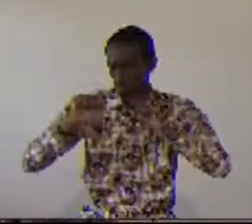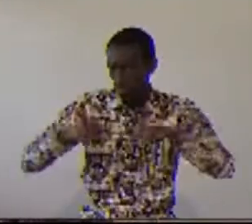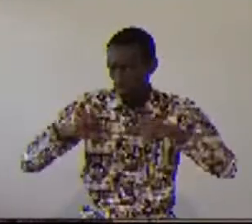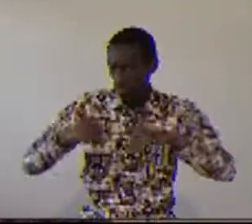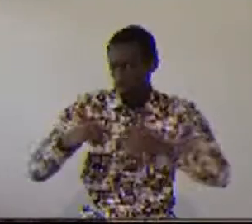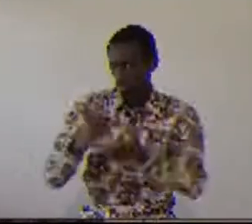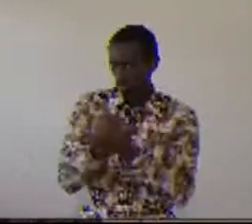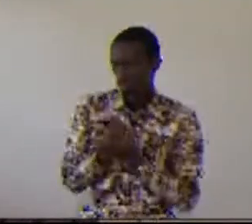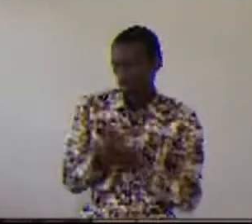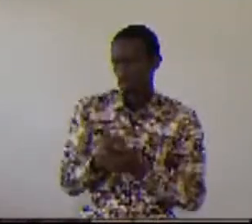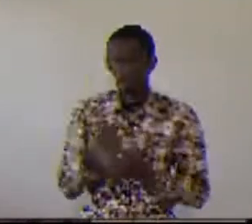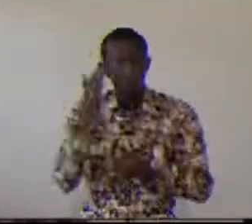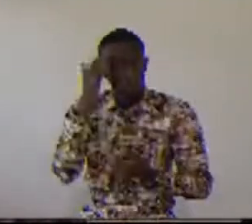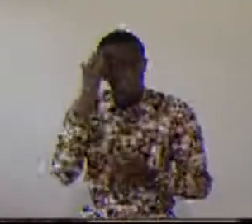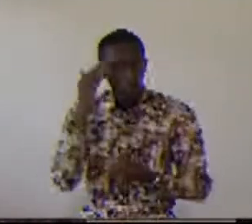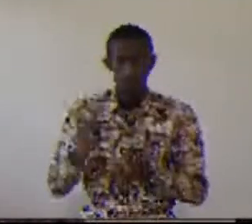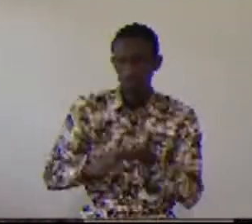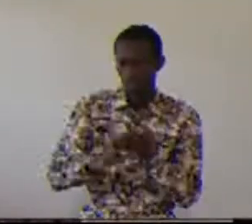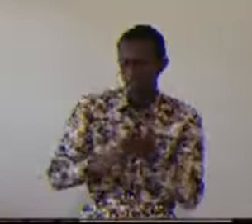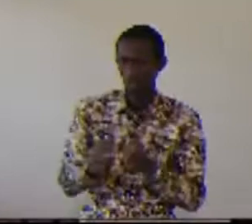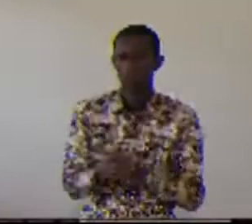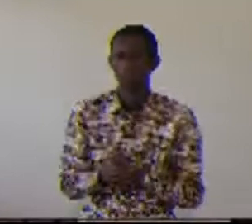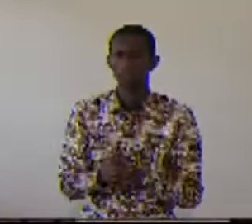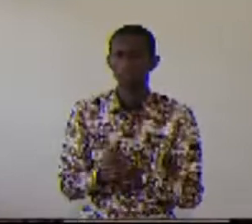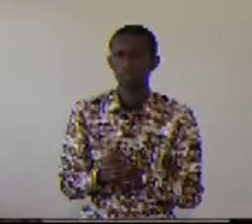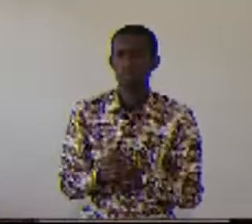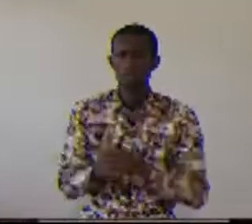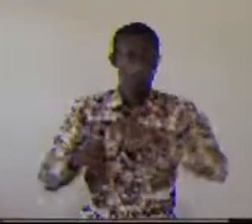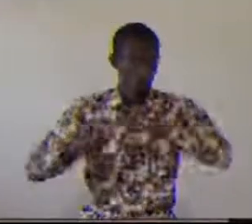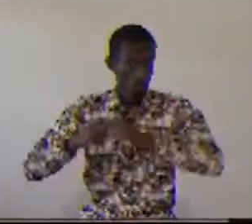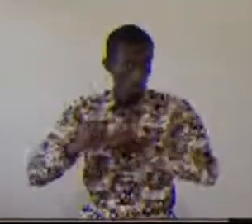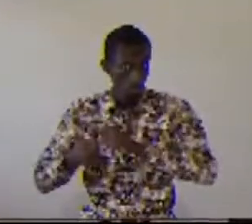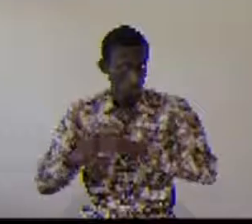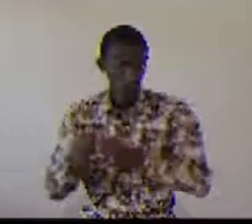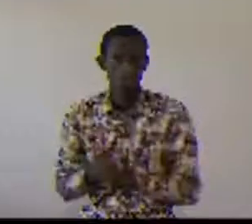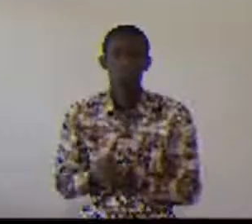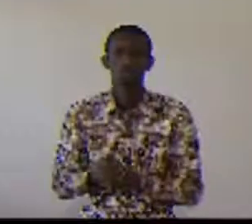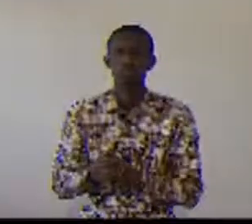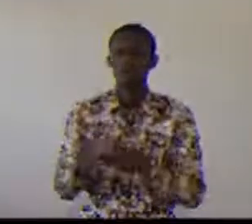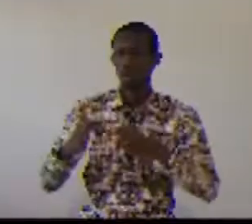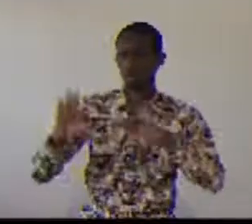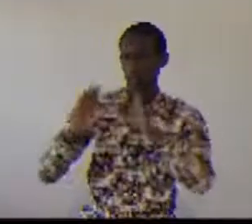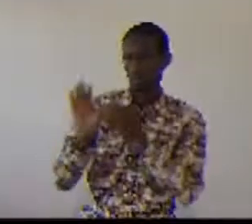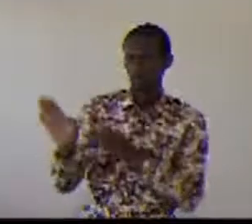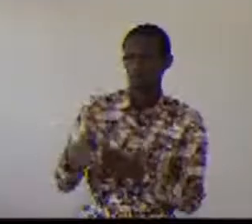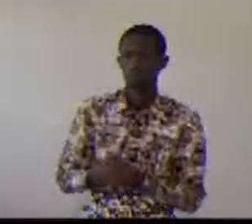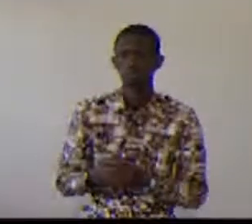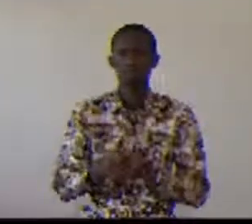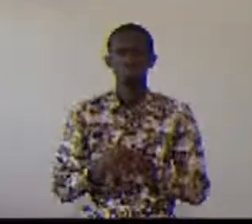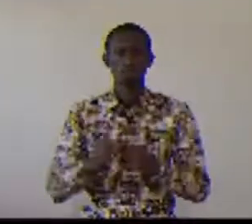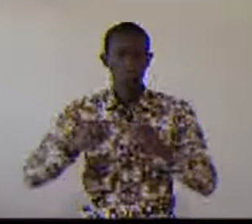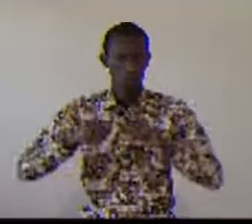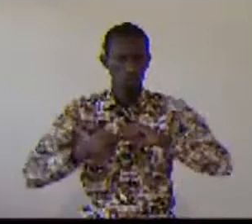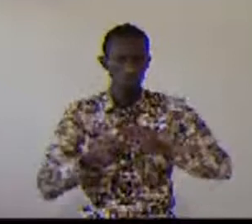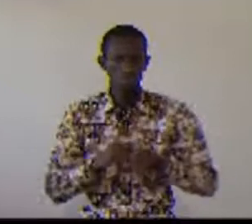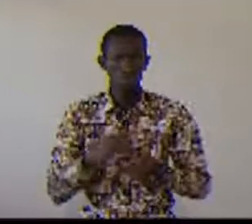doesn't concern the strength of elements. So the definition, metallic character